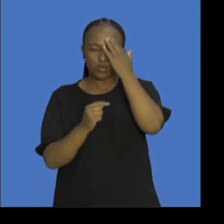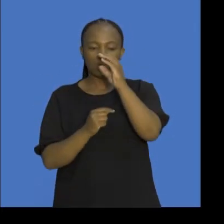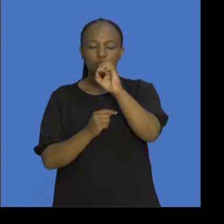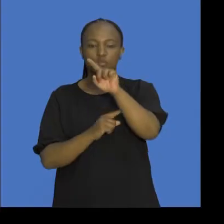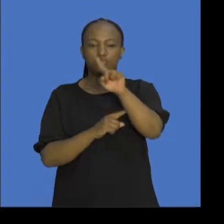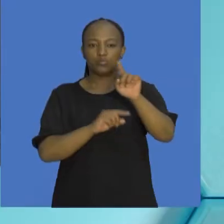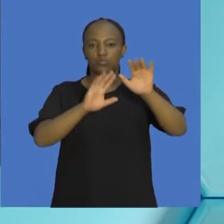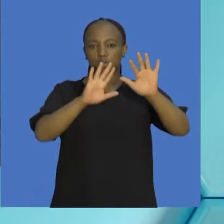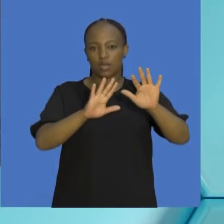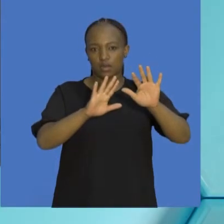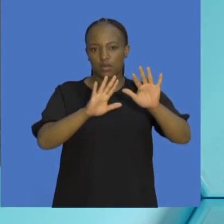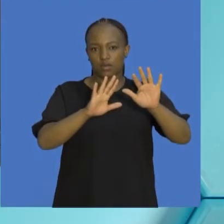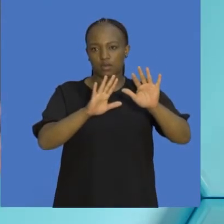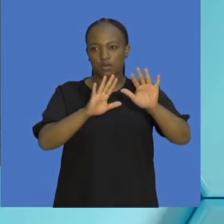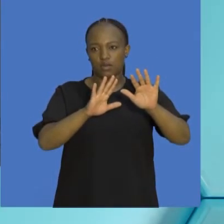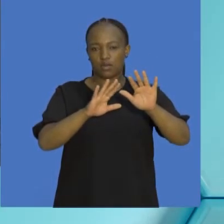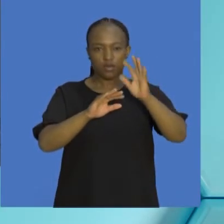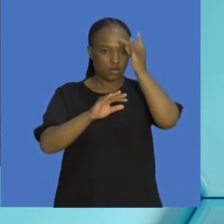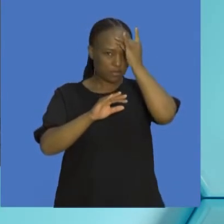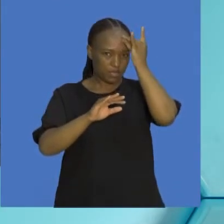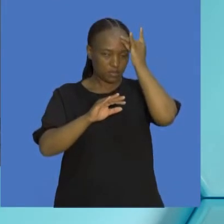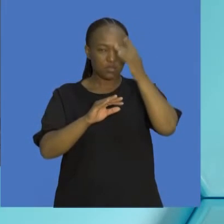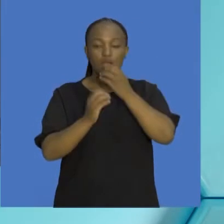between 0 and 10 minutes,